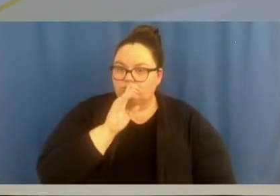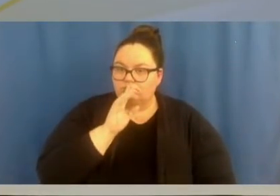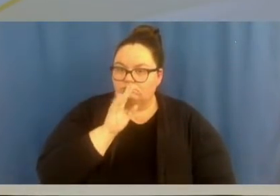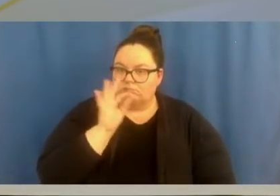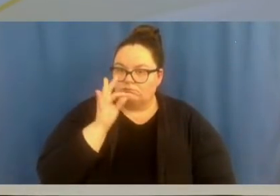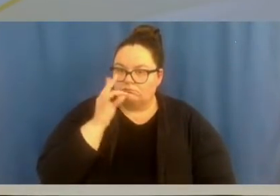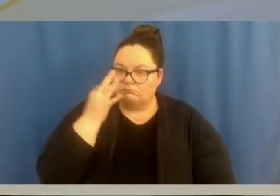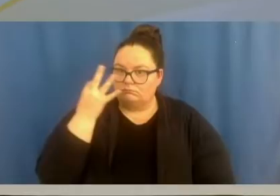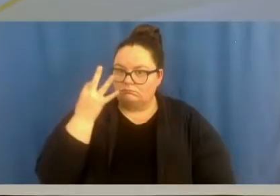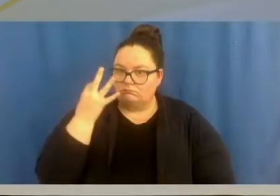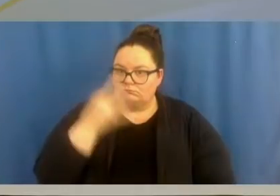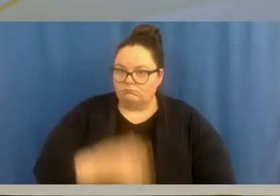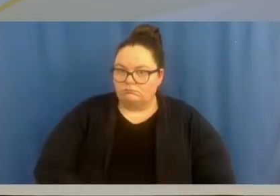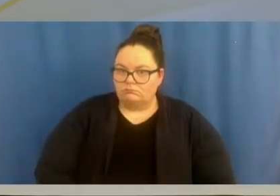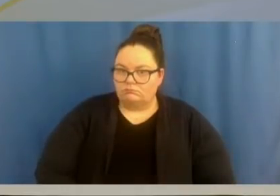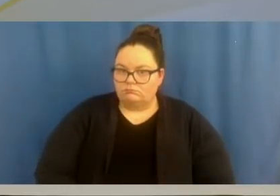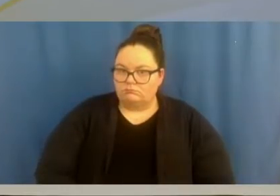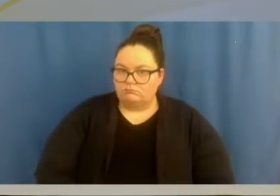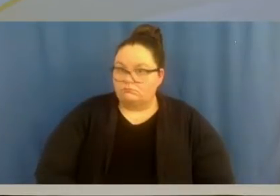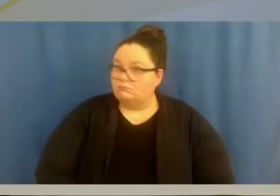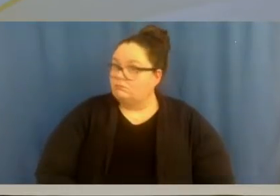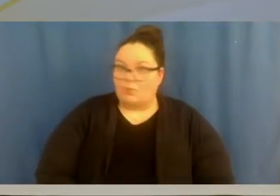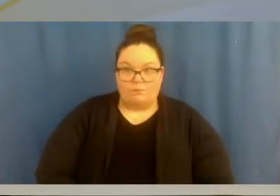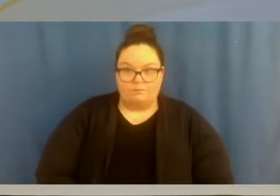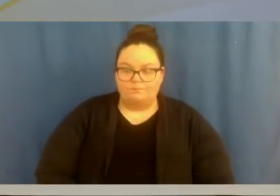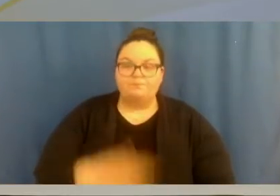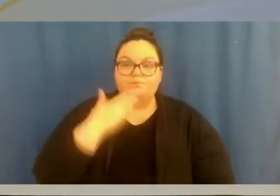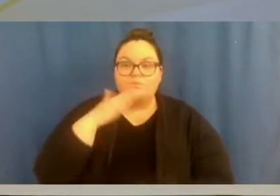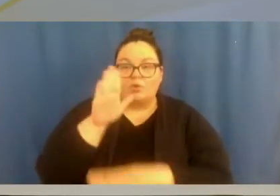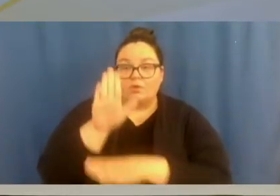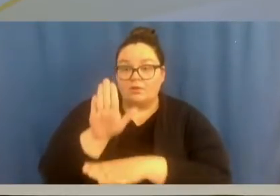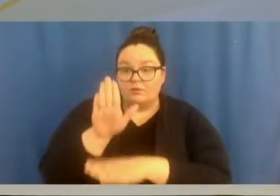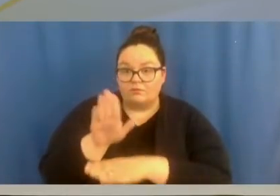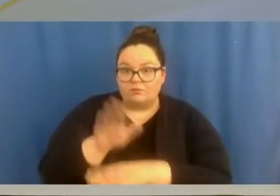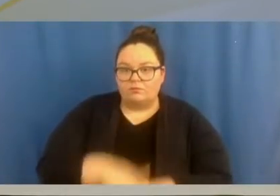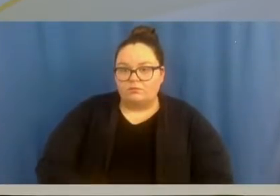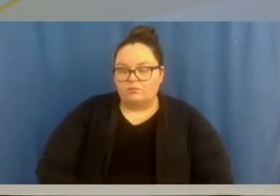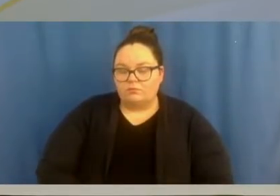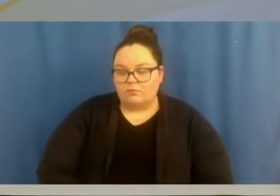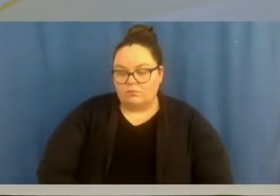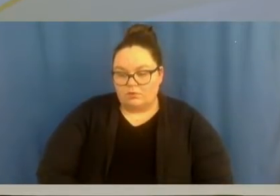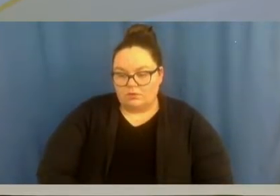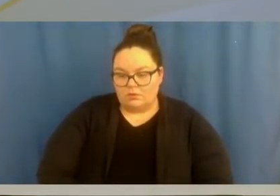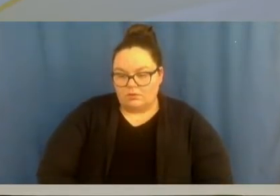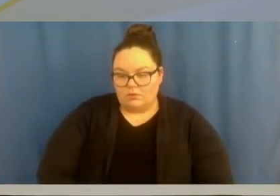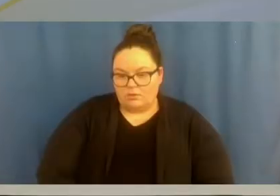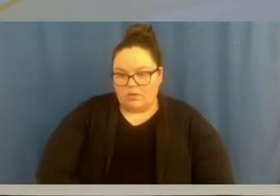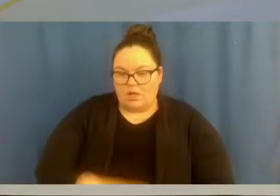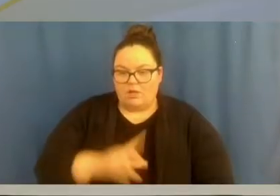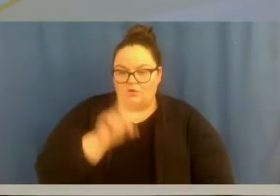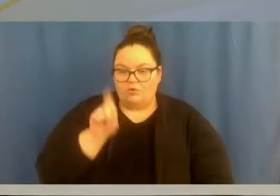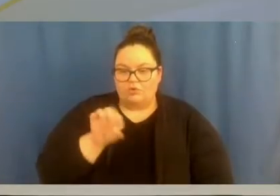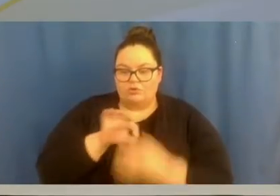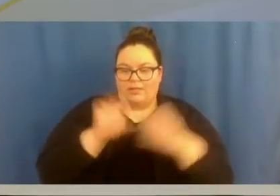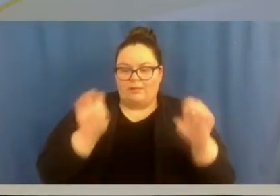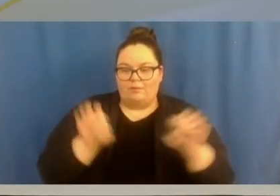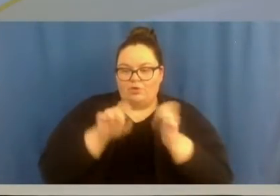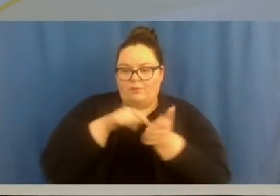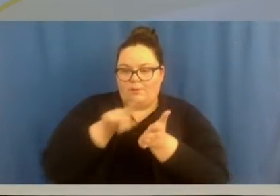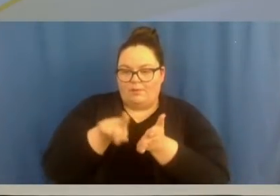Yes, good afternoon. I have a question about the emergency payment you talked about. Is it for